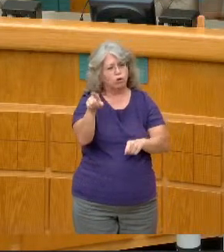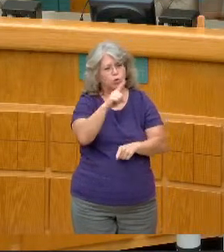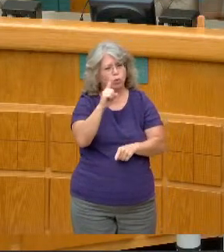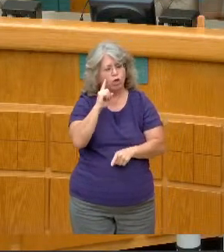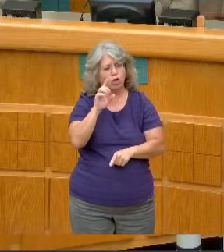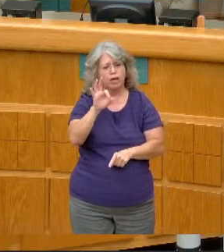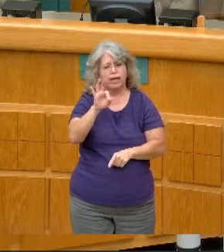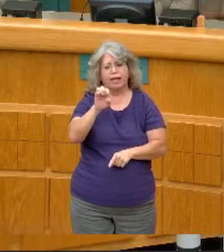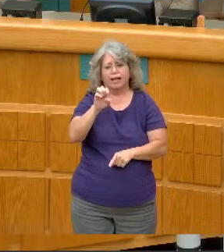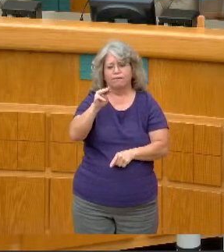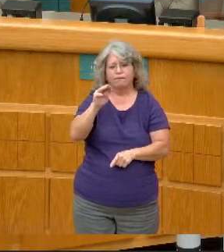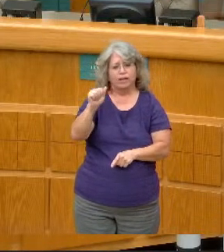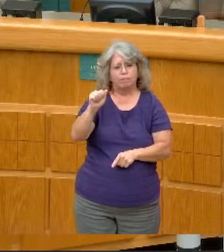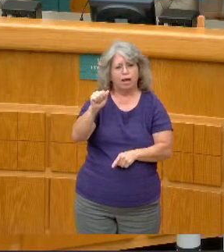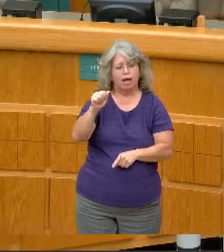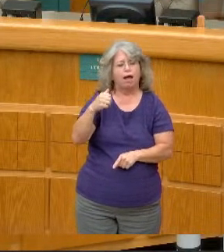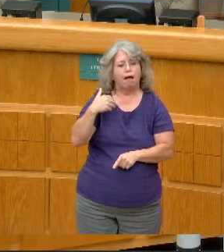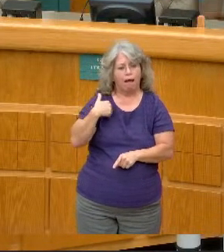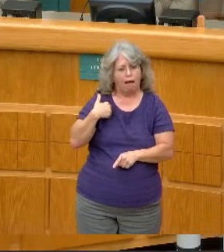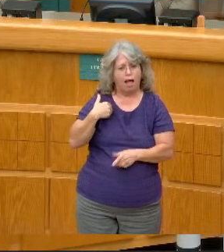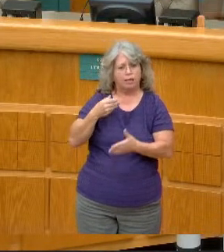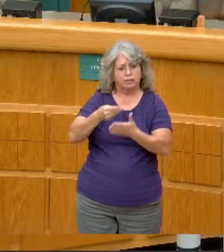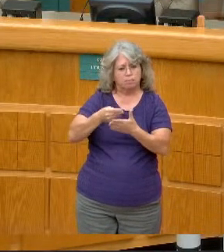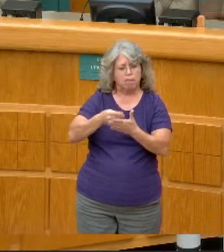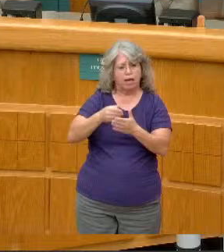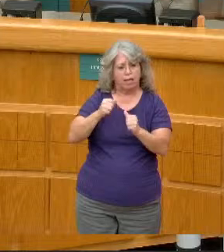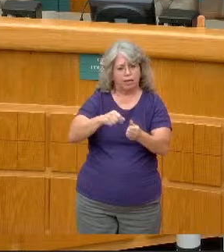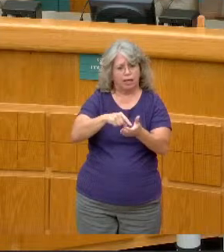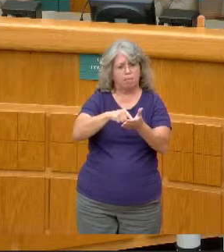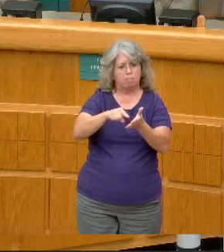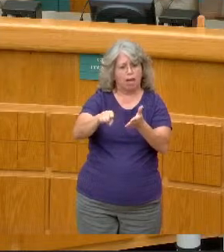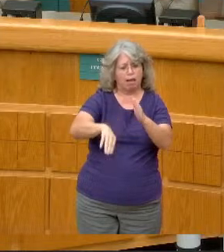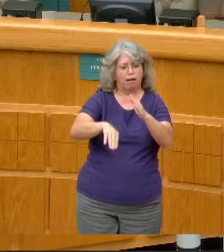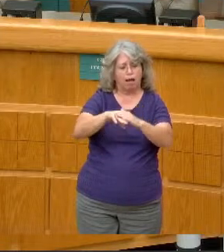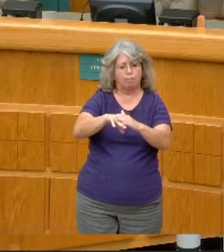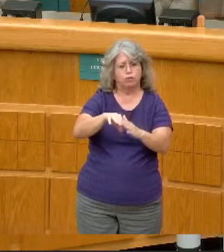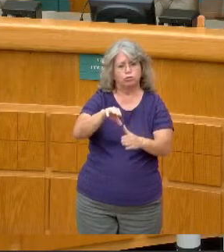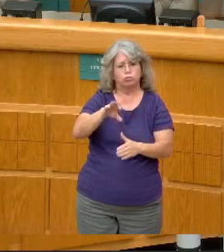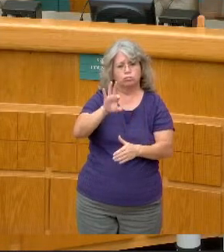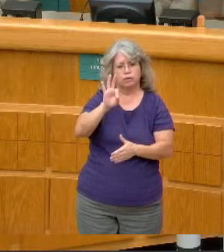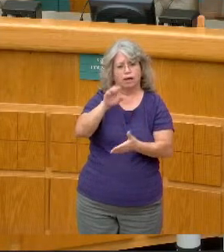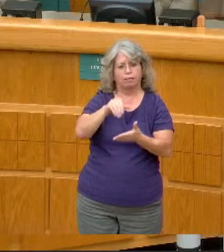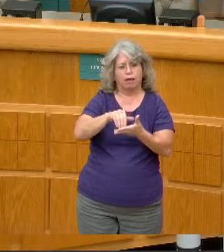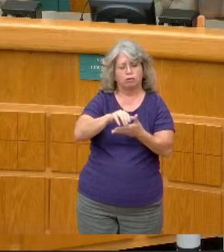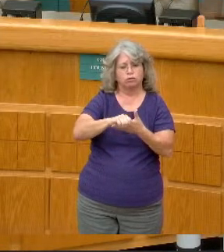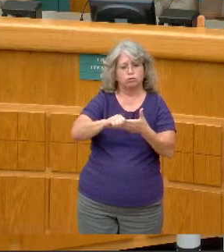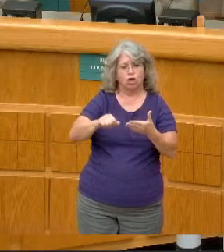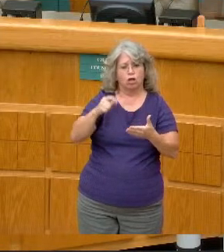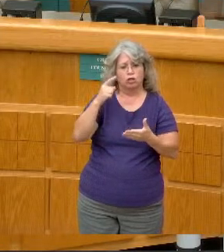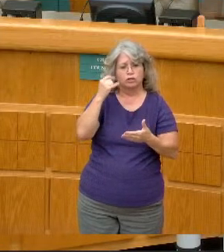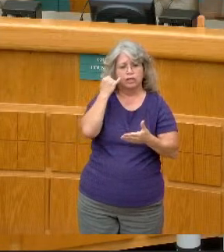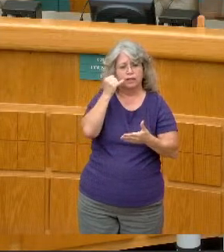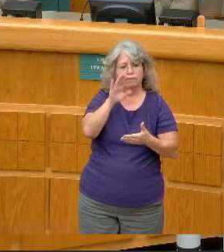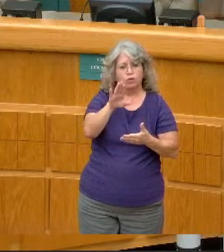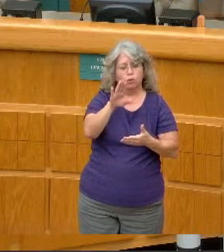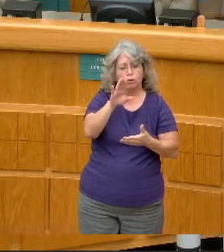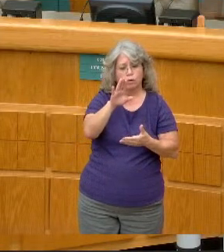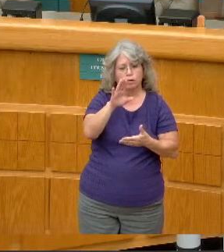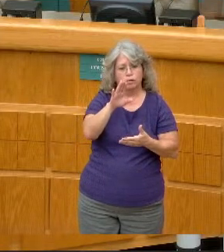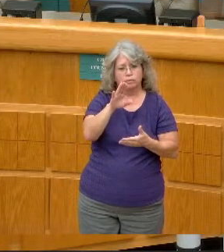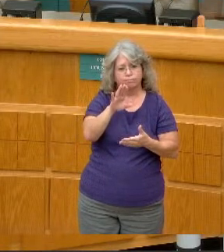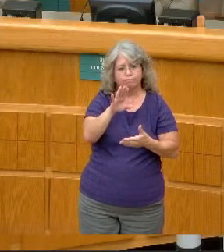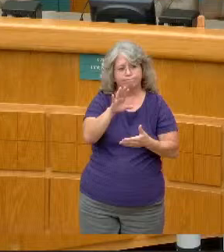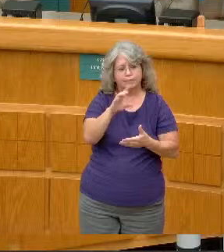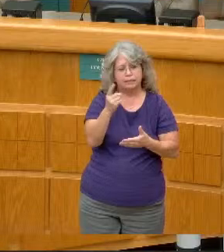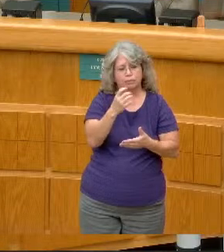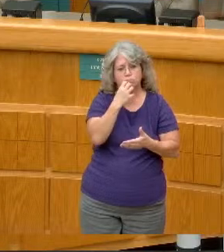pay for funeral costs, up to $9,000 for COVID-19 related deaths.